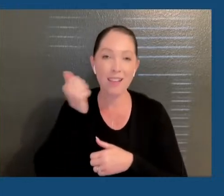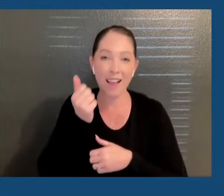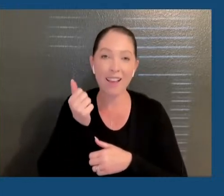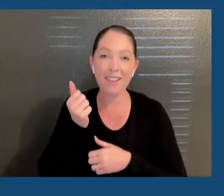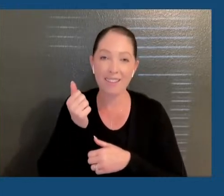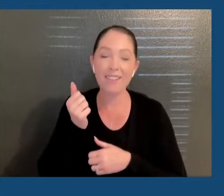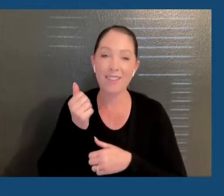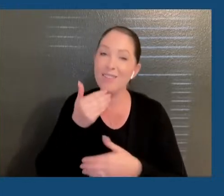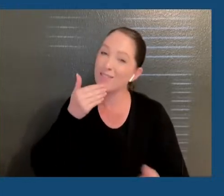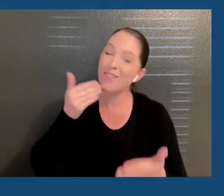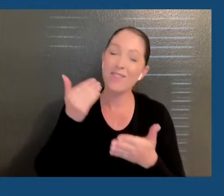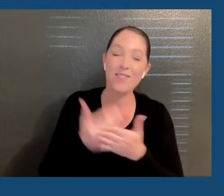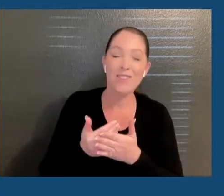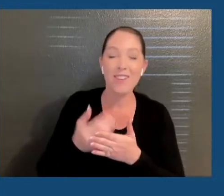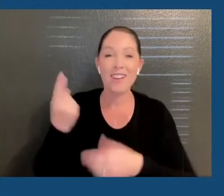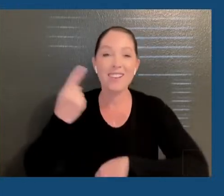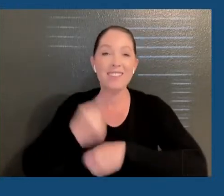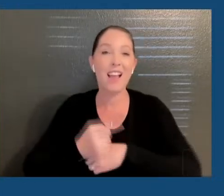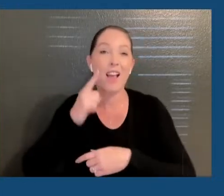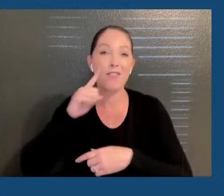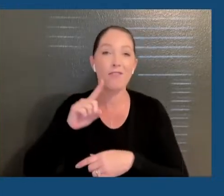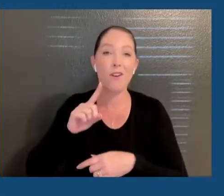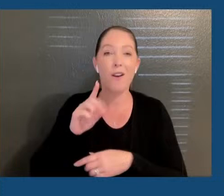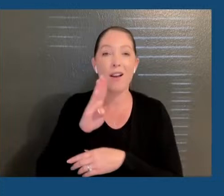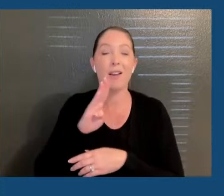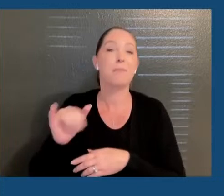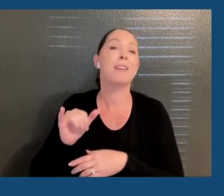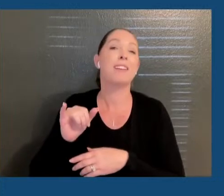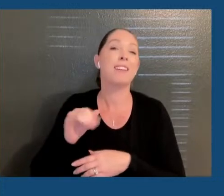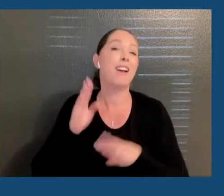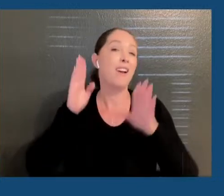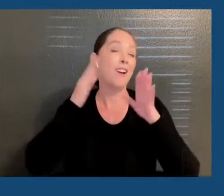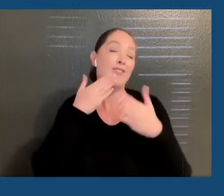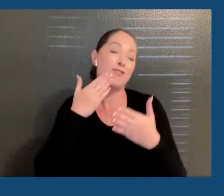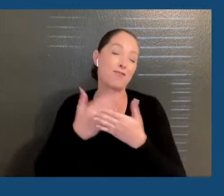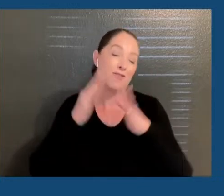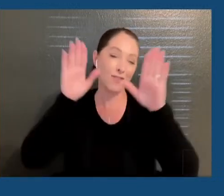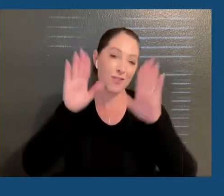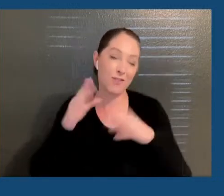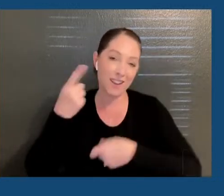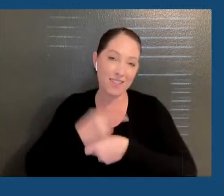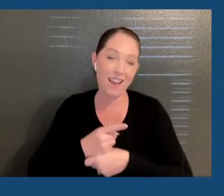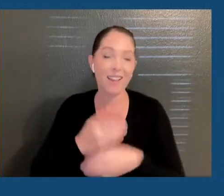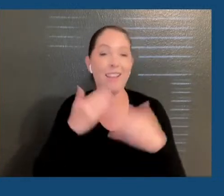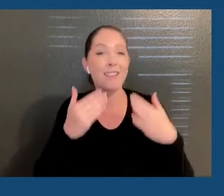a great day to be a great Dane. Muchas gracias.